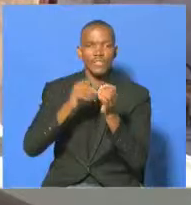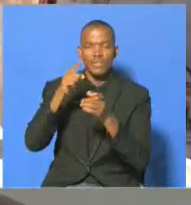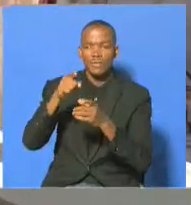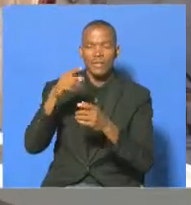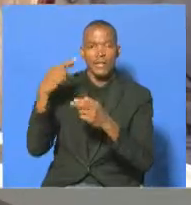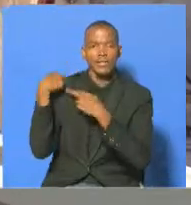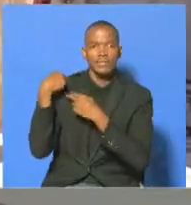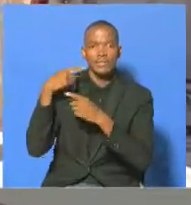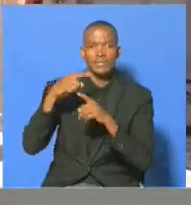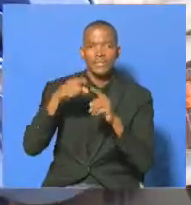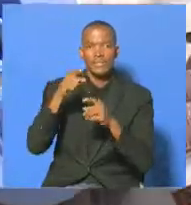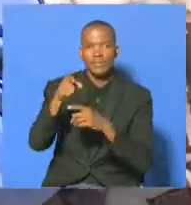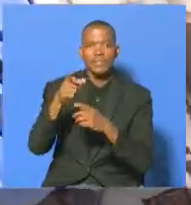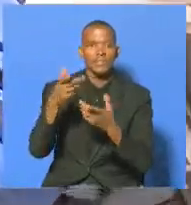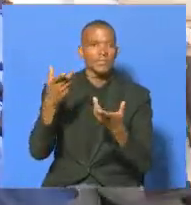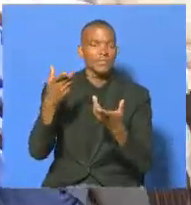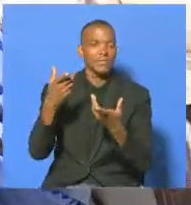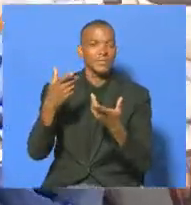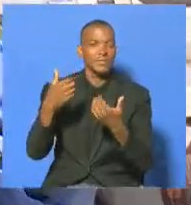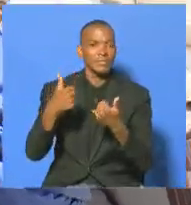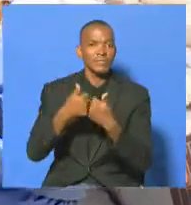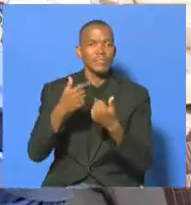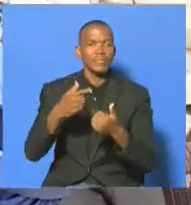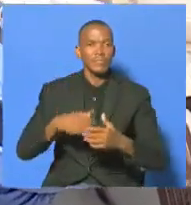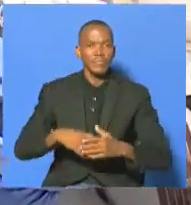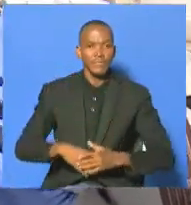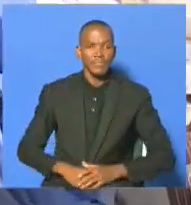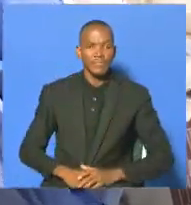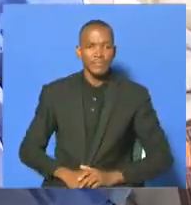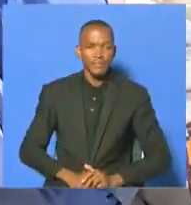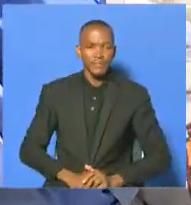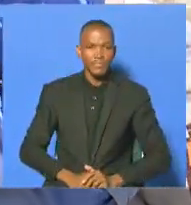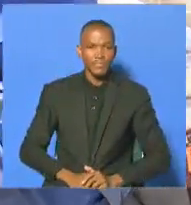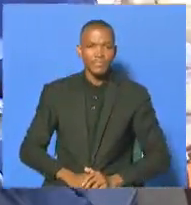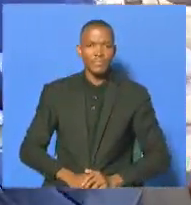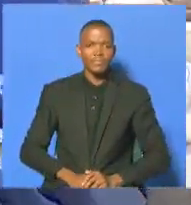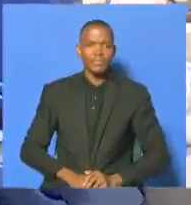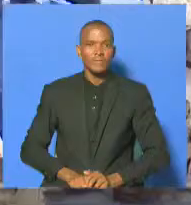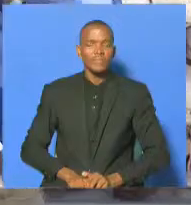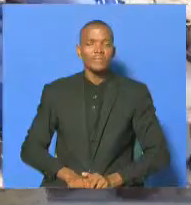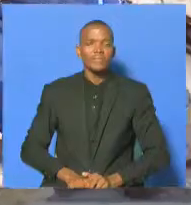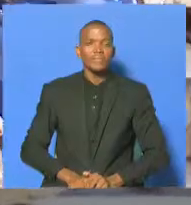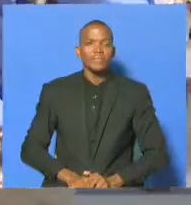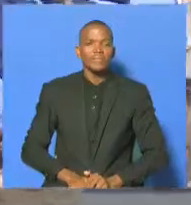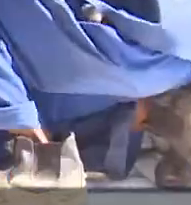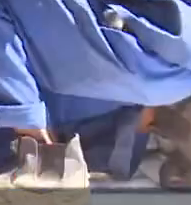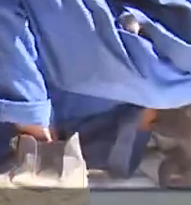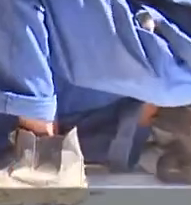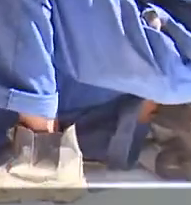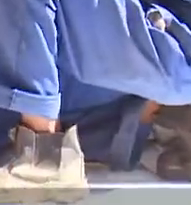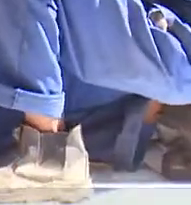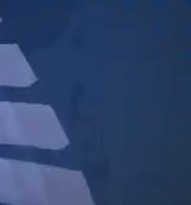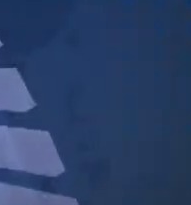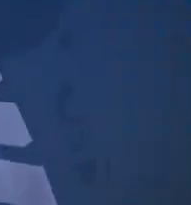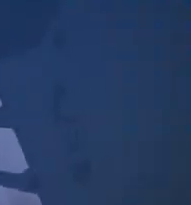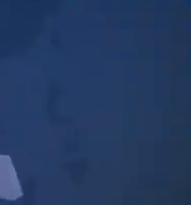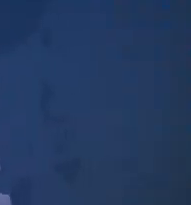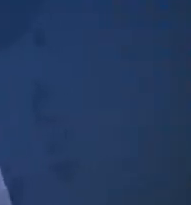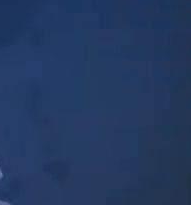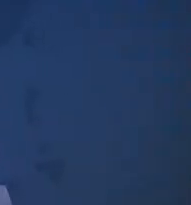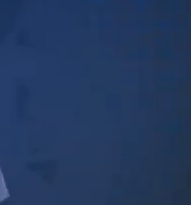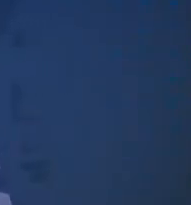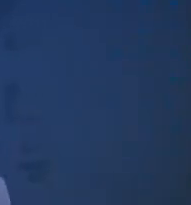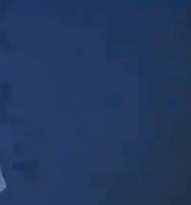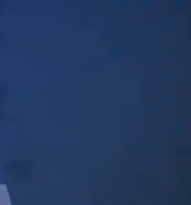charge proved futile. Unkutule Thamage, BTV News, Ramotswa.